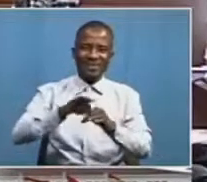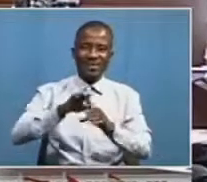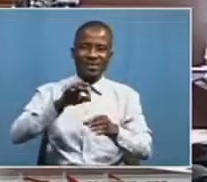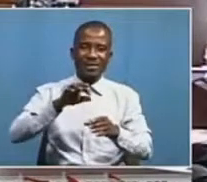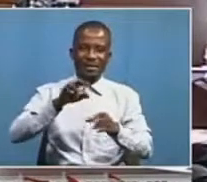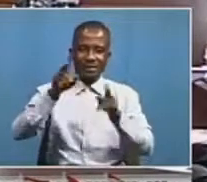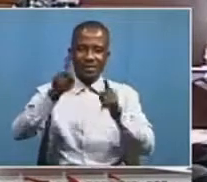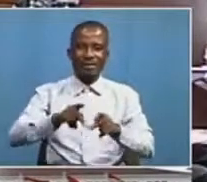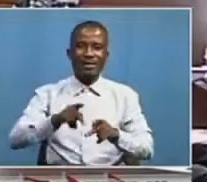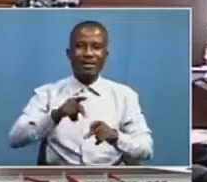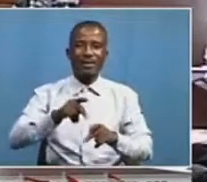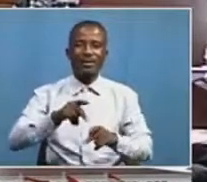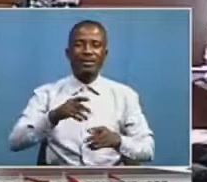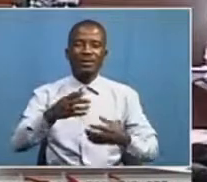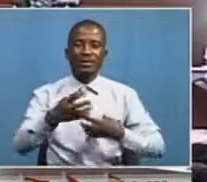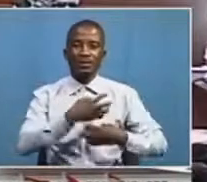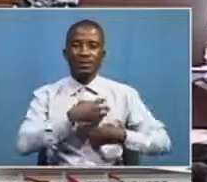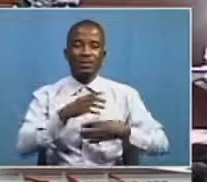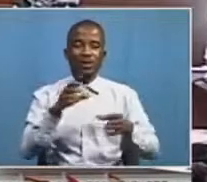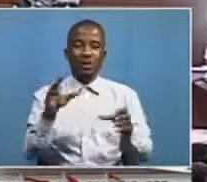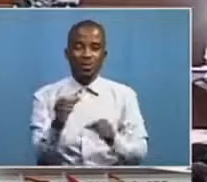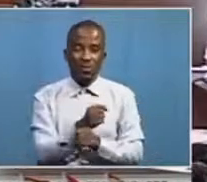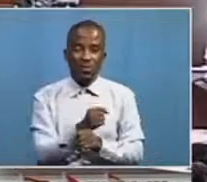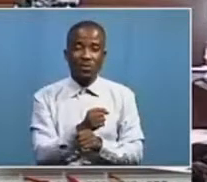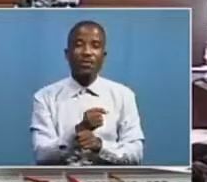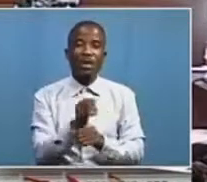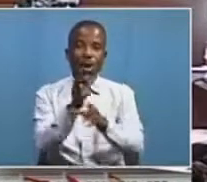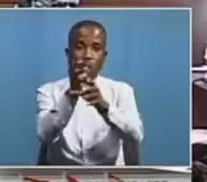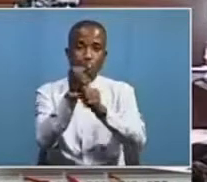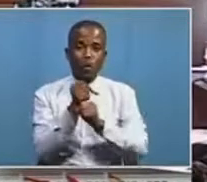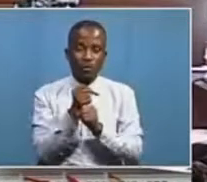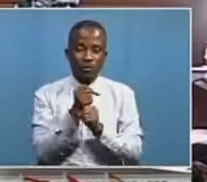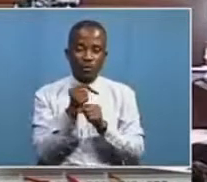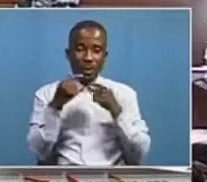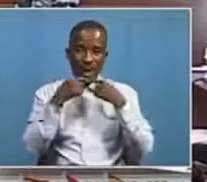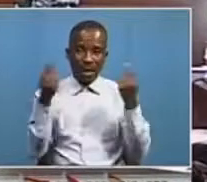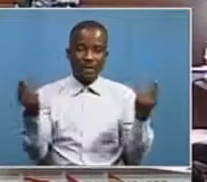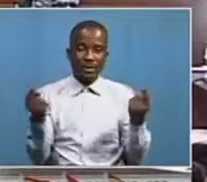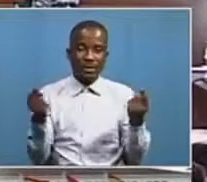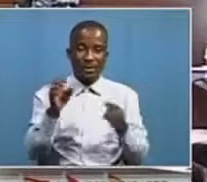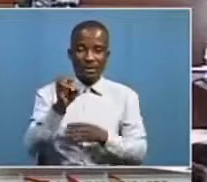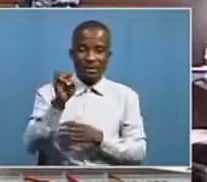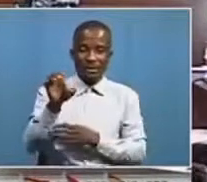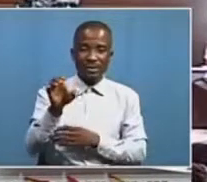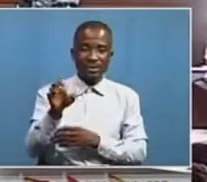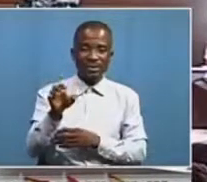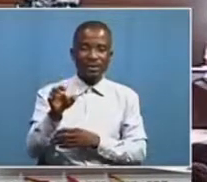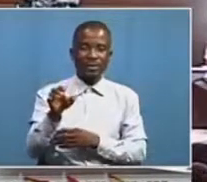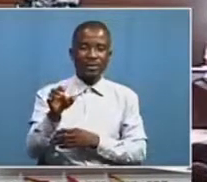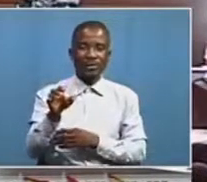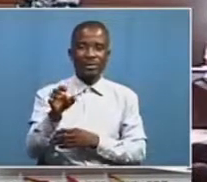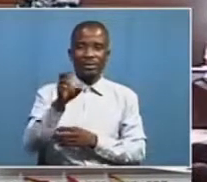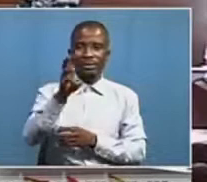obtained from the declaration announced. From the declaration announcement, your exhibit A is